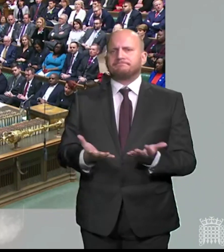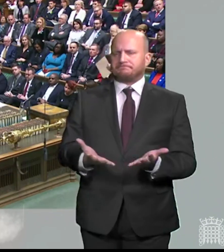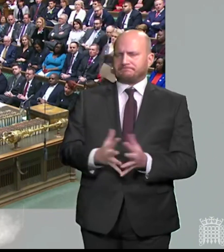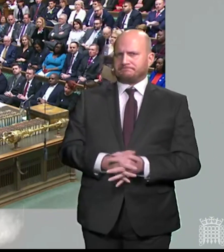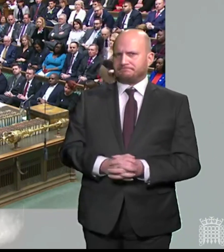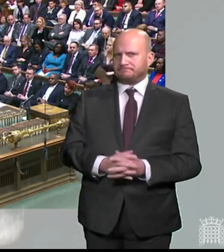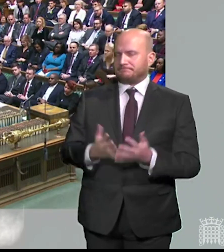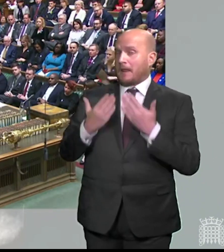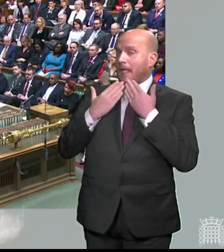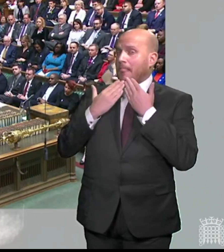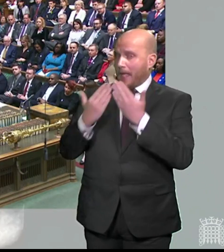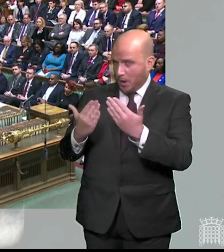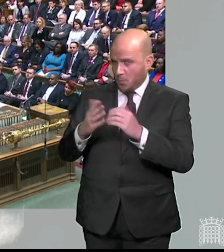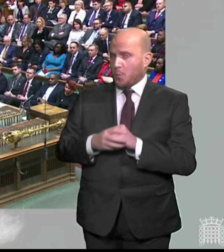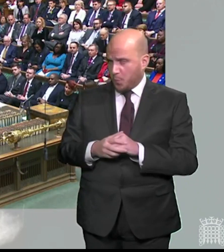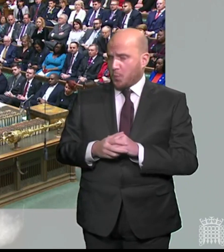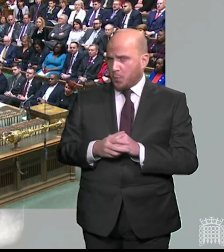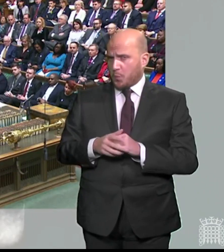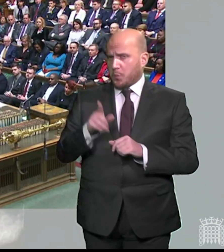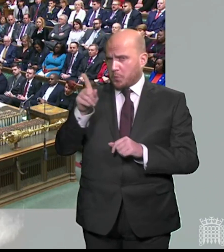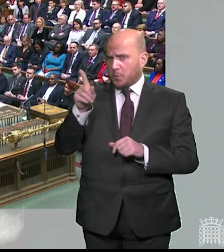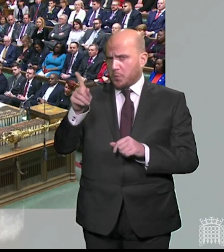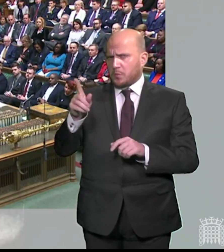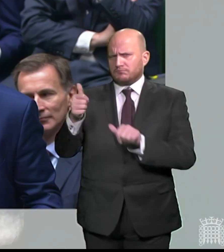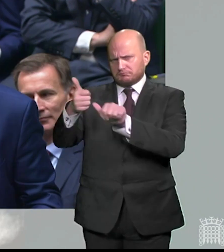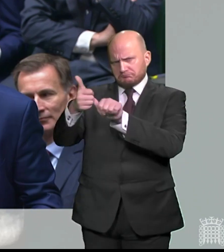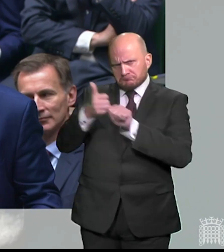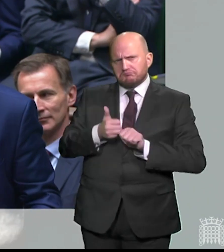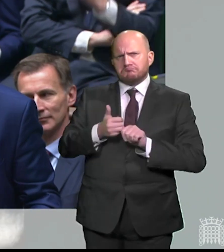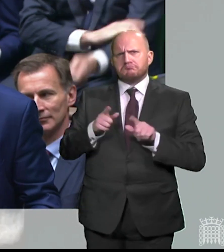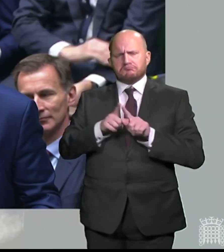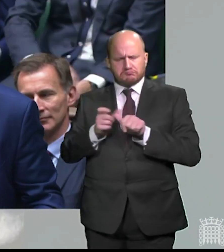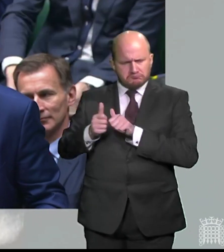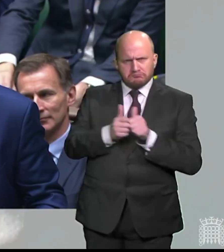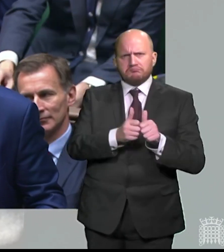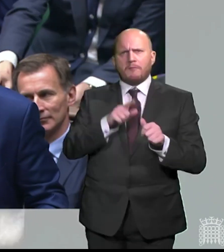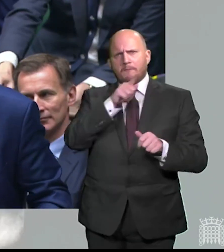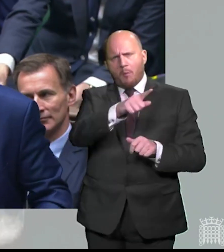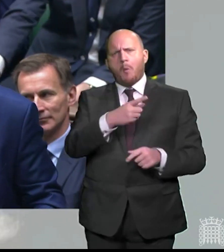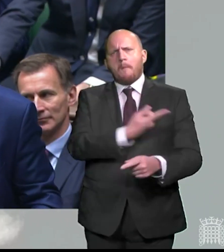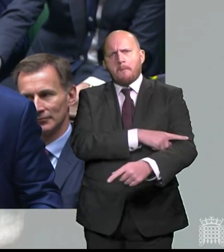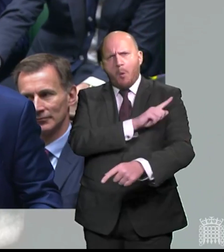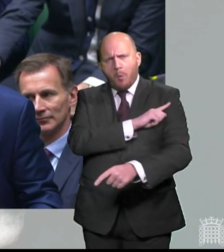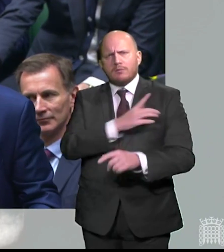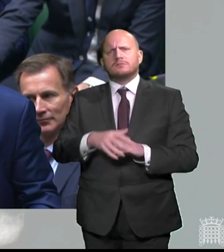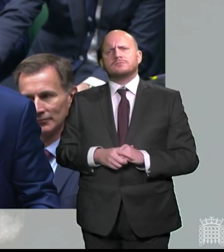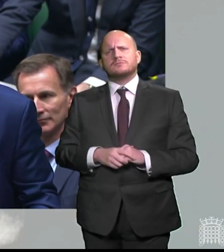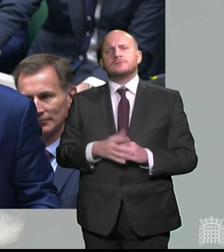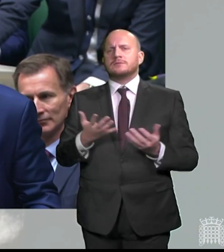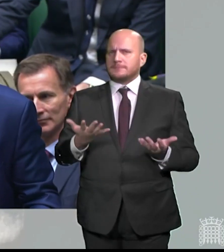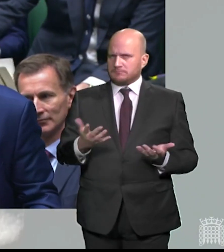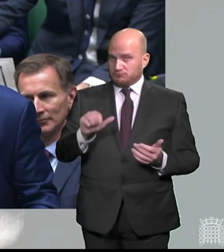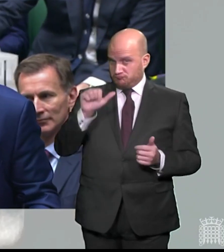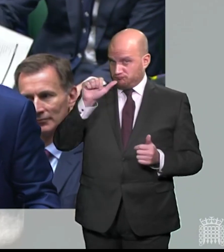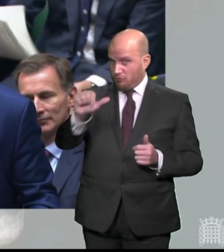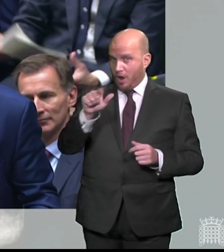Can I thank the honourable gentleman and thank him for his shared solidarity on the issue in Poland. He's right to quote what the Prime